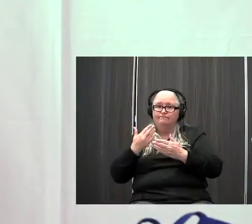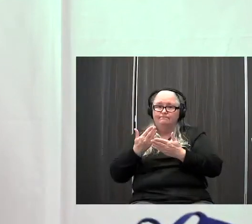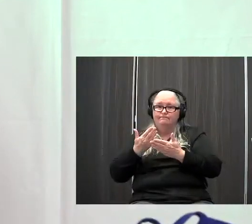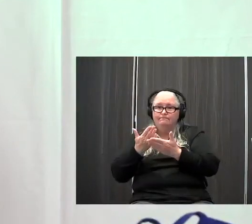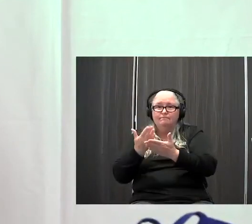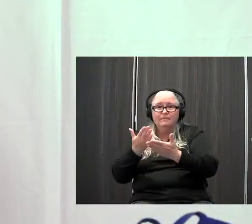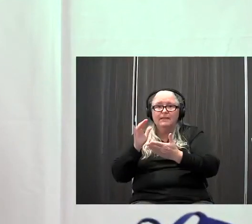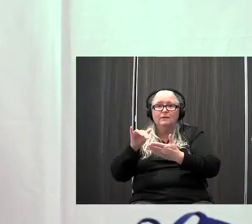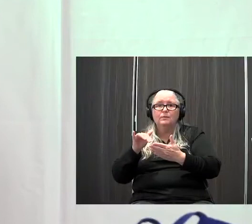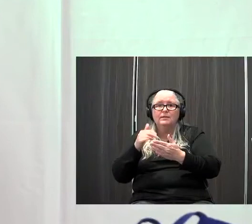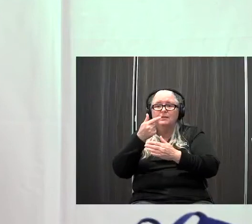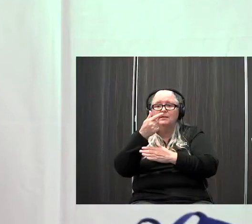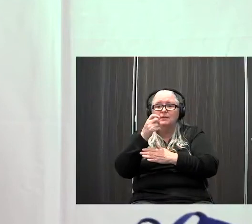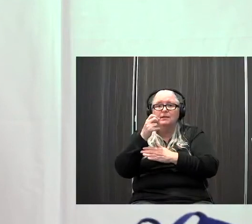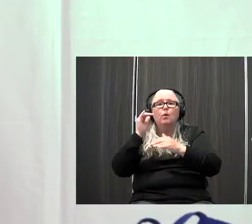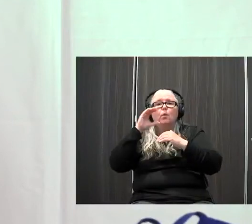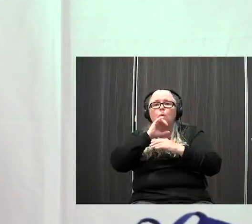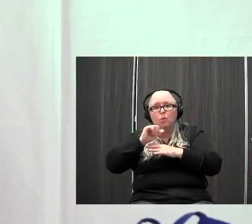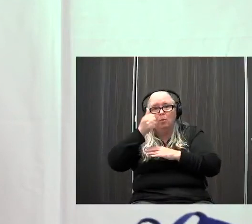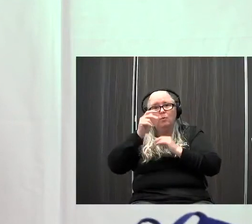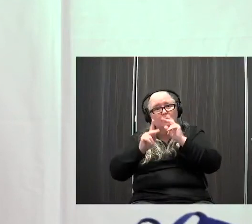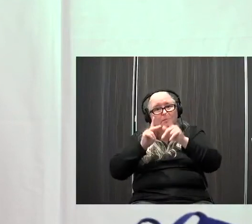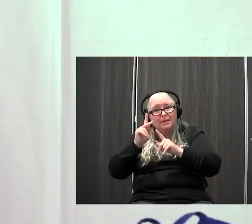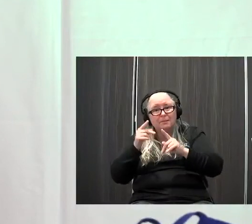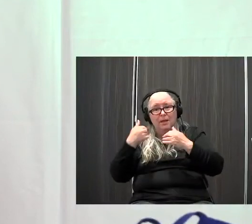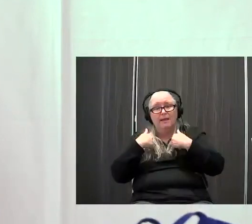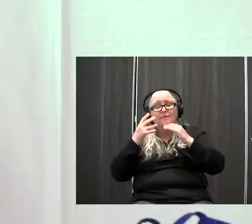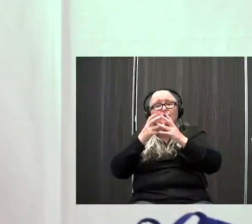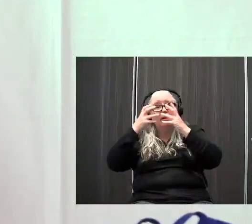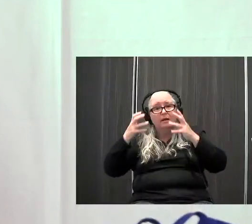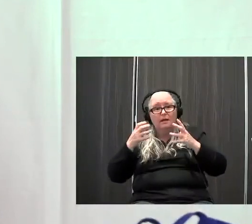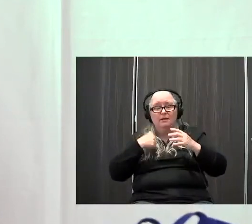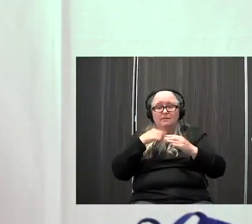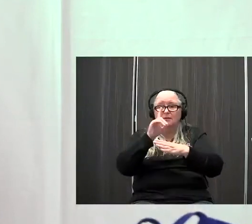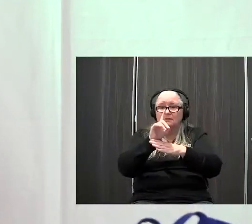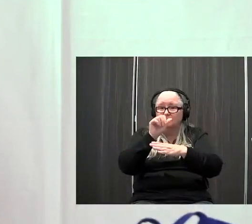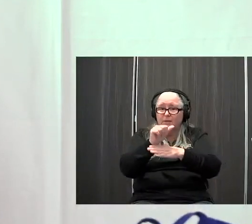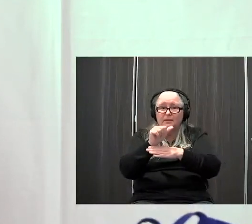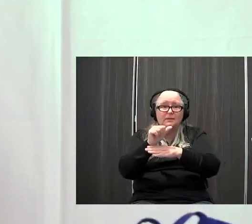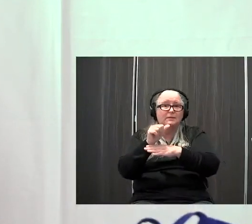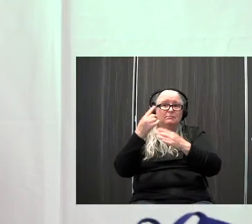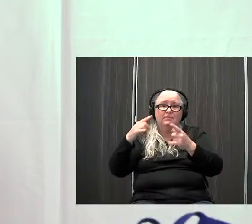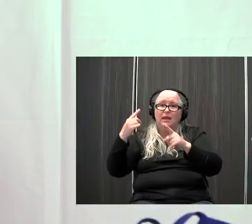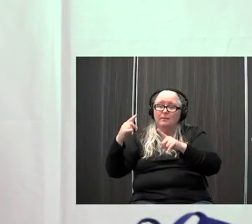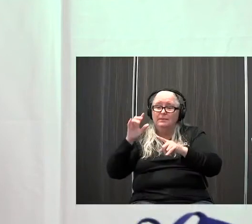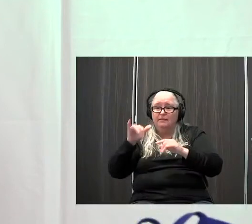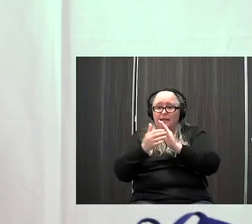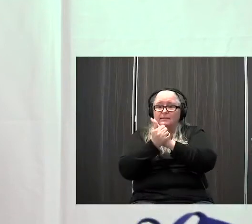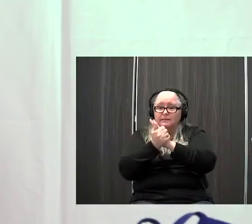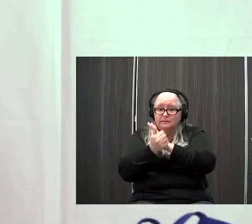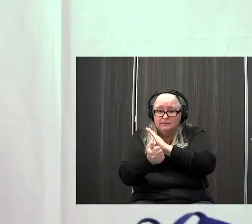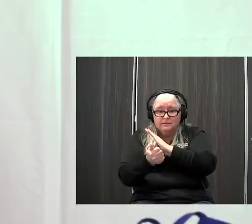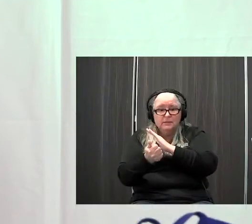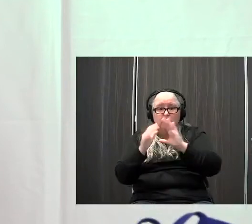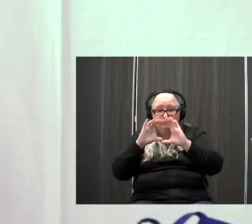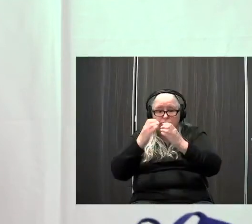field of geriatrics, because in geriatrics, there's a lot of disability that is acquired. And so that skill set is helpful, and yet I'm